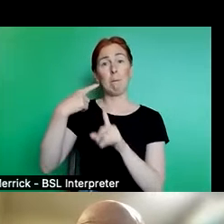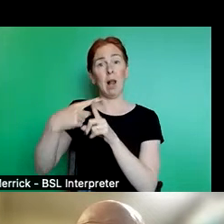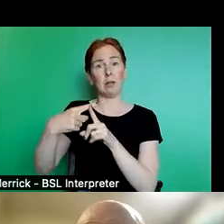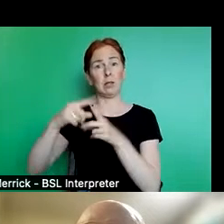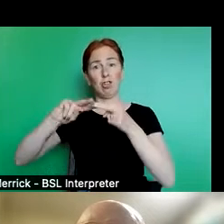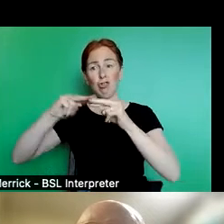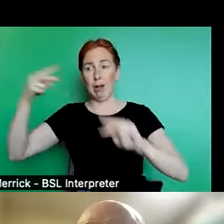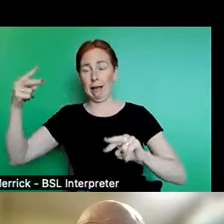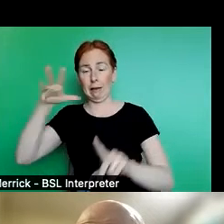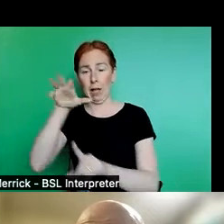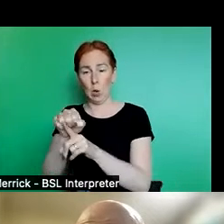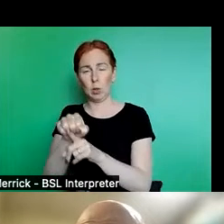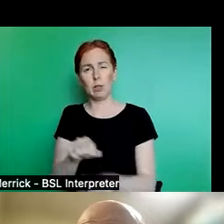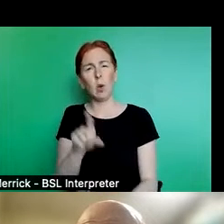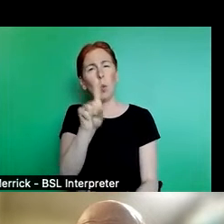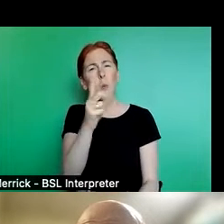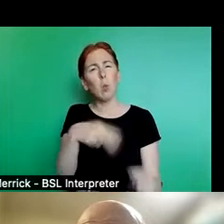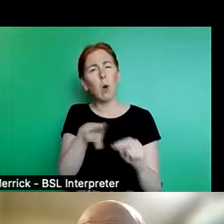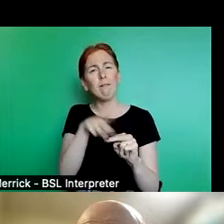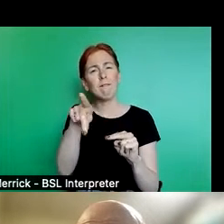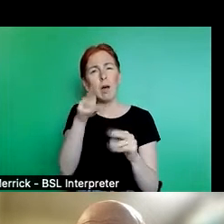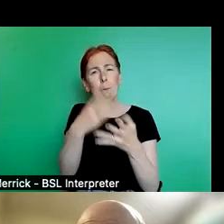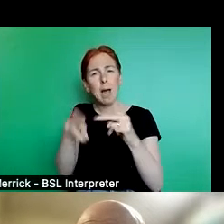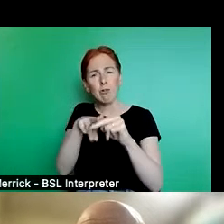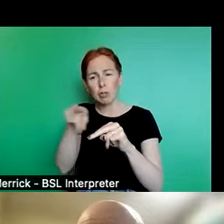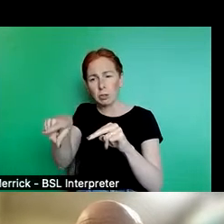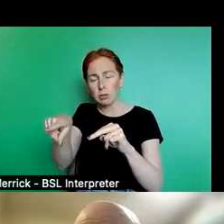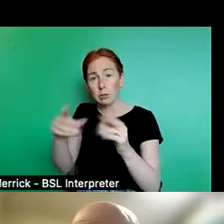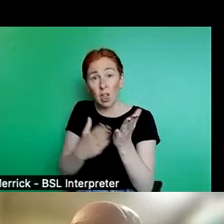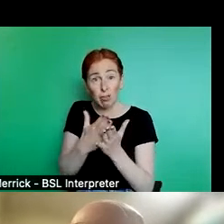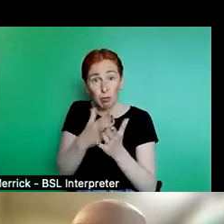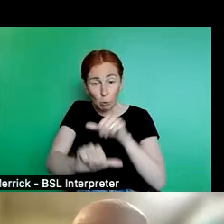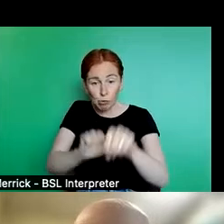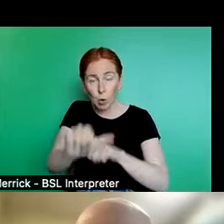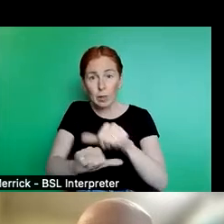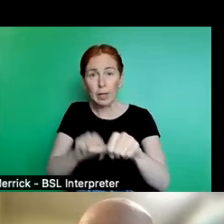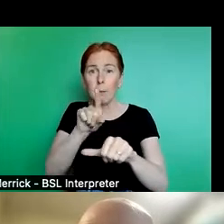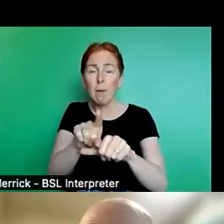only have one of those two, what would you suggest that they do?